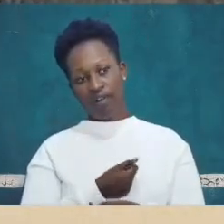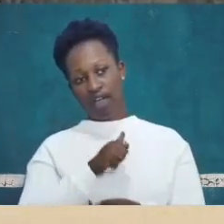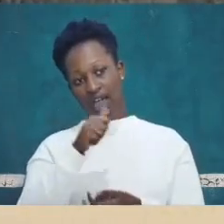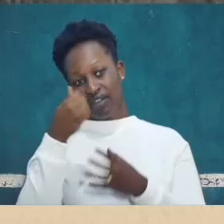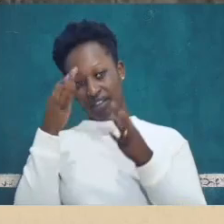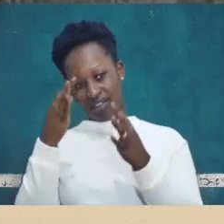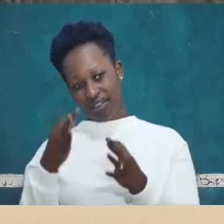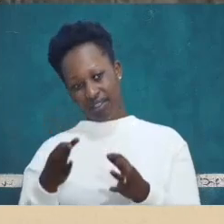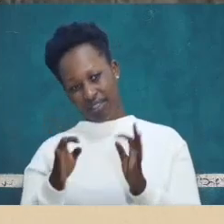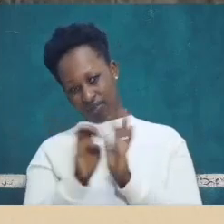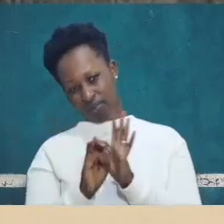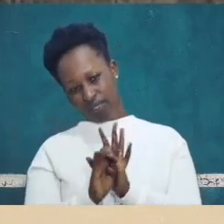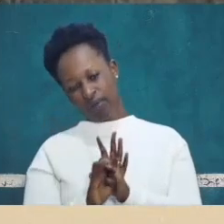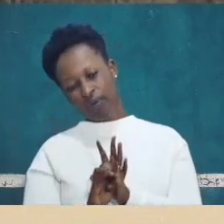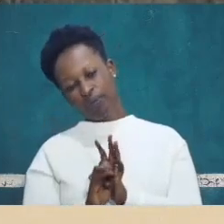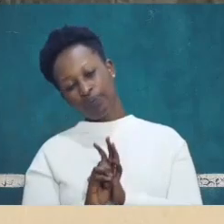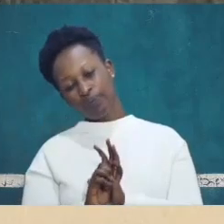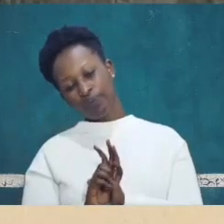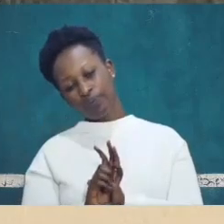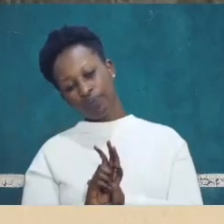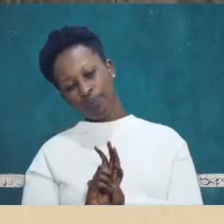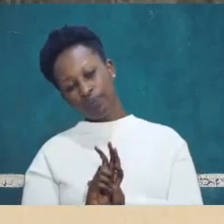factors like